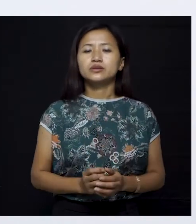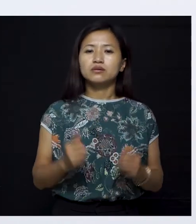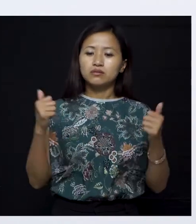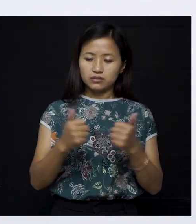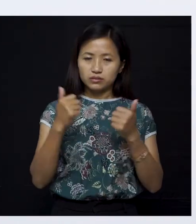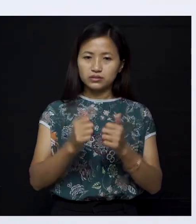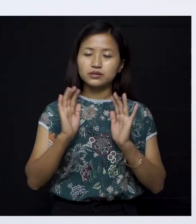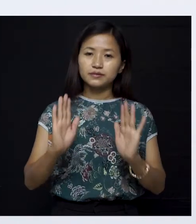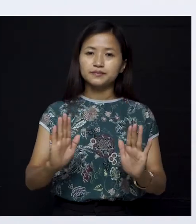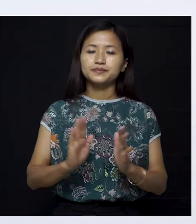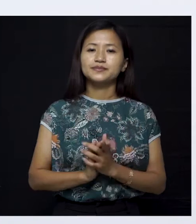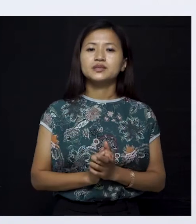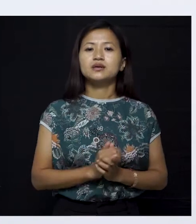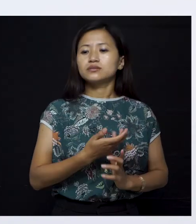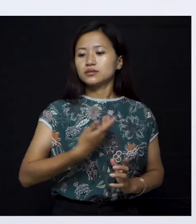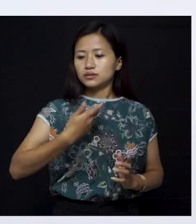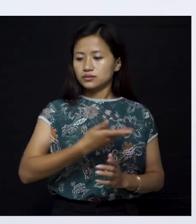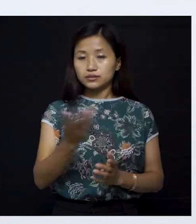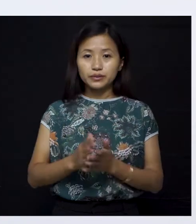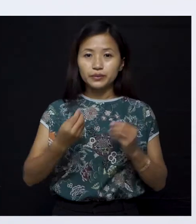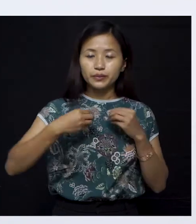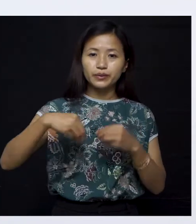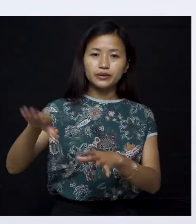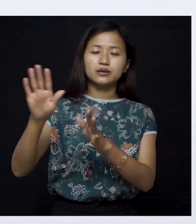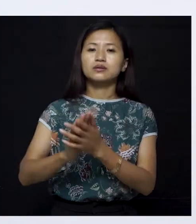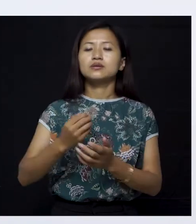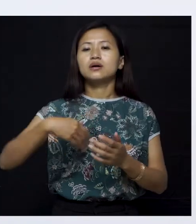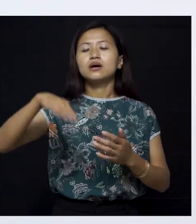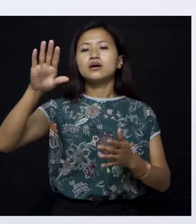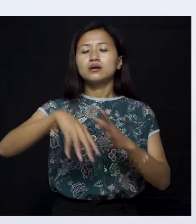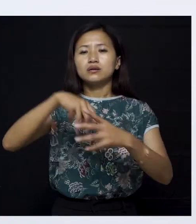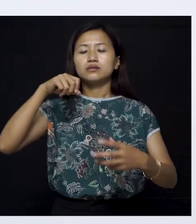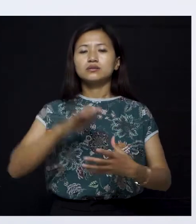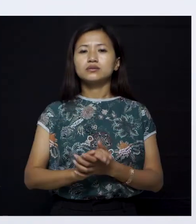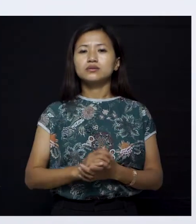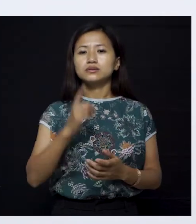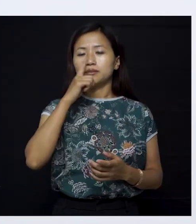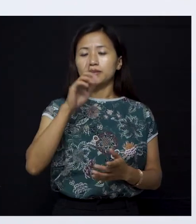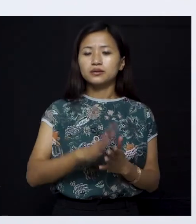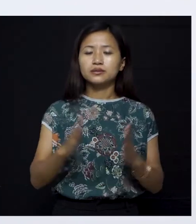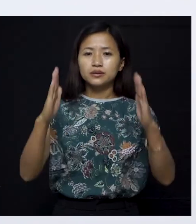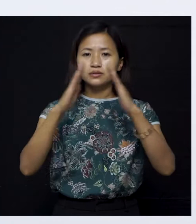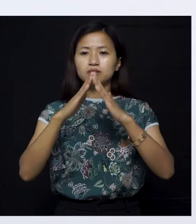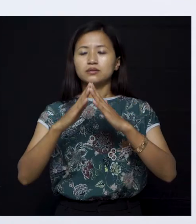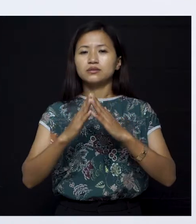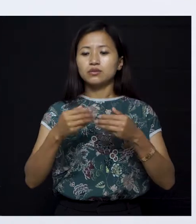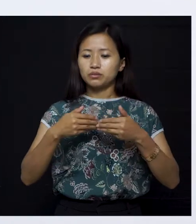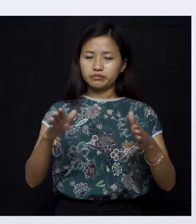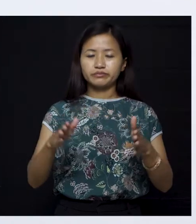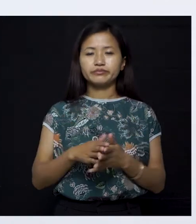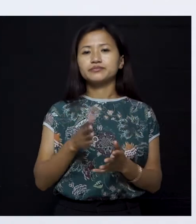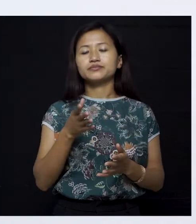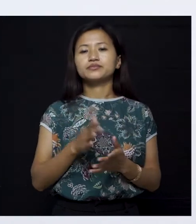okay. As they went out, they were quick to open the bundle, because as long as the mother is at home, they cannot open. And